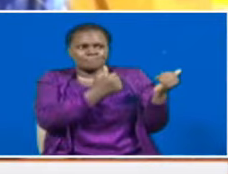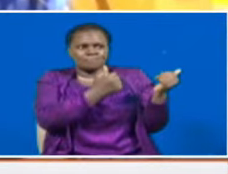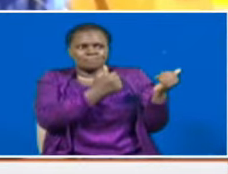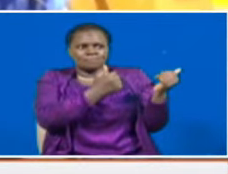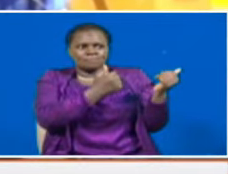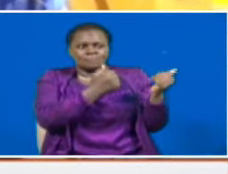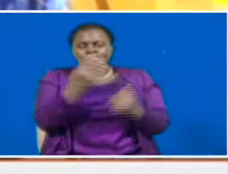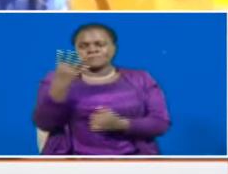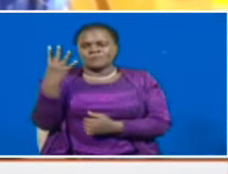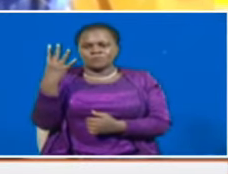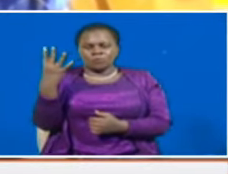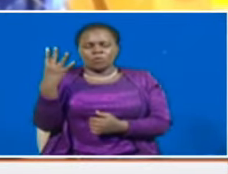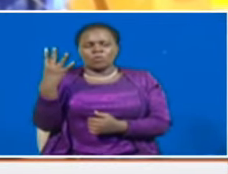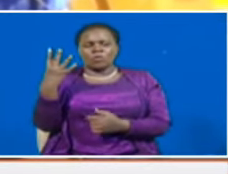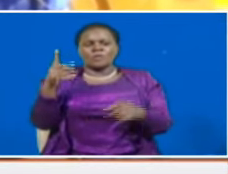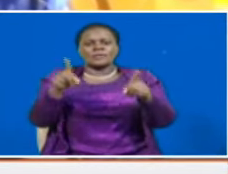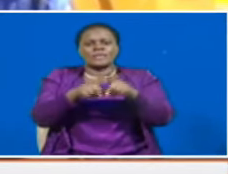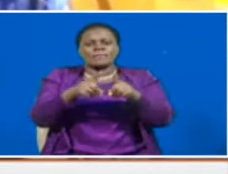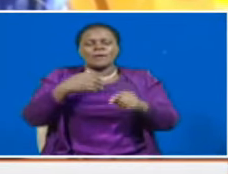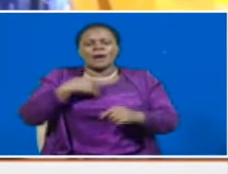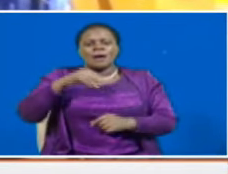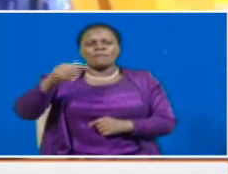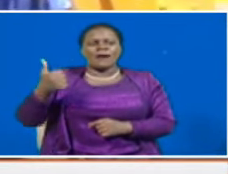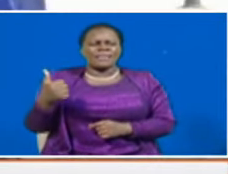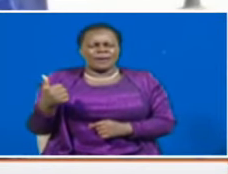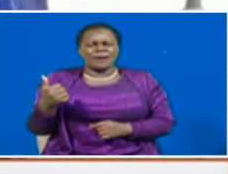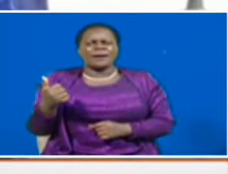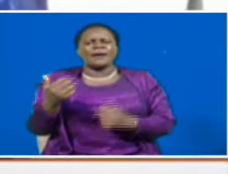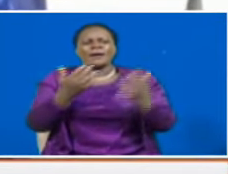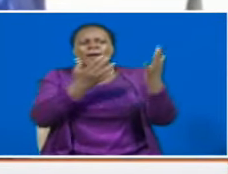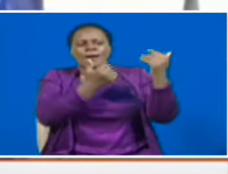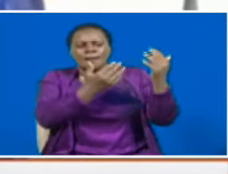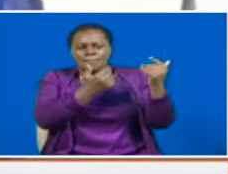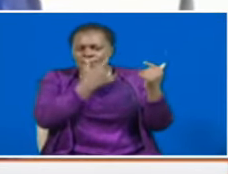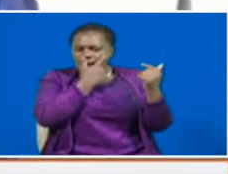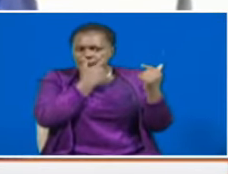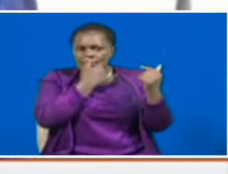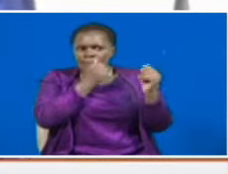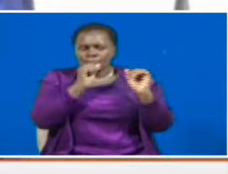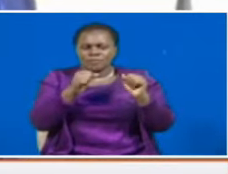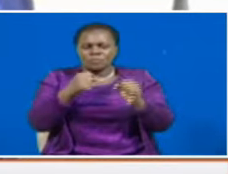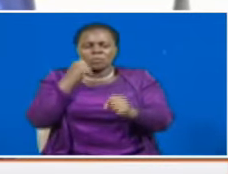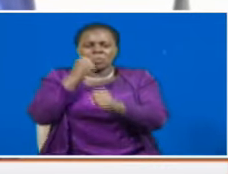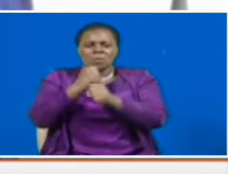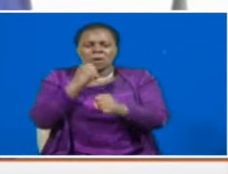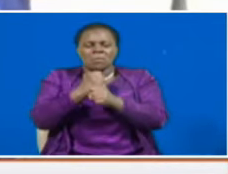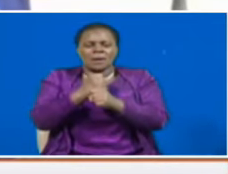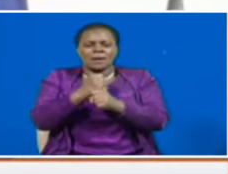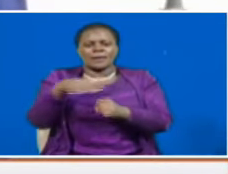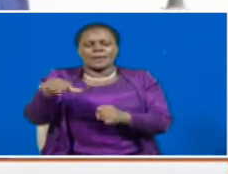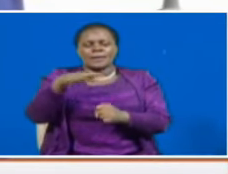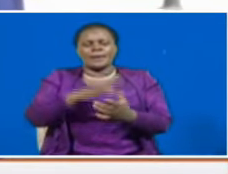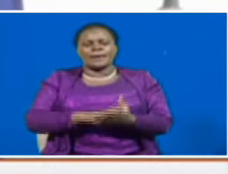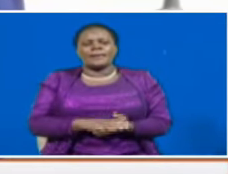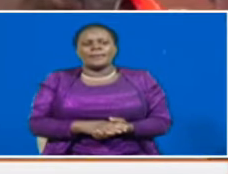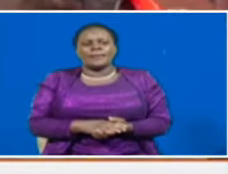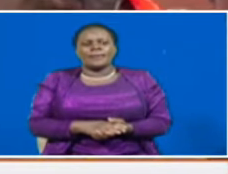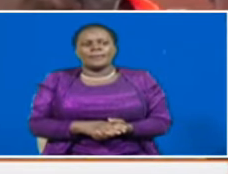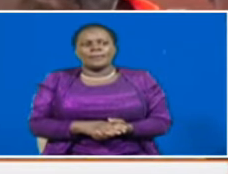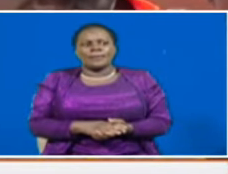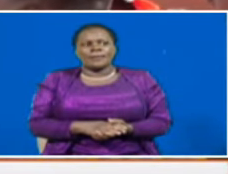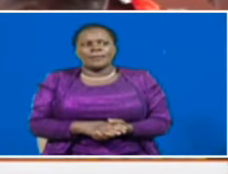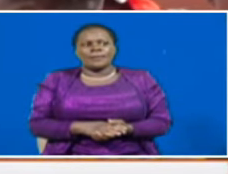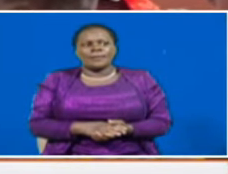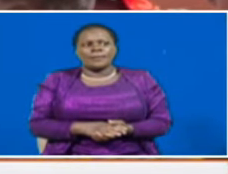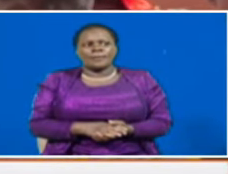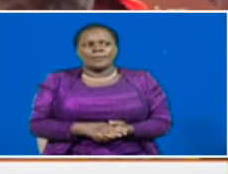RTGs, that's the rubber tire gantries, that will be able to operate in the yard. So those ones,